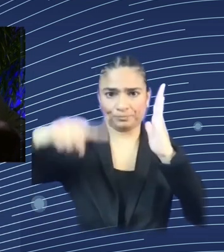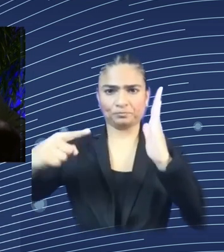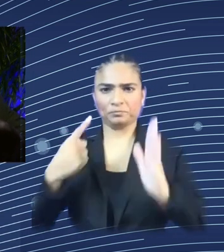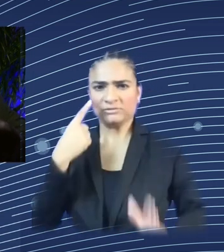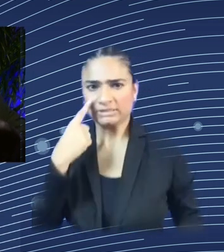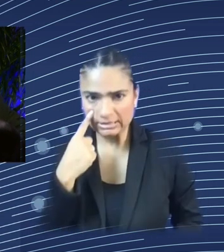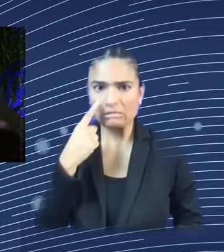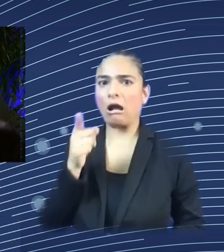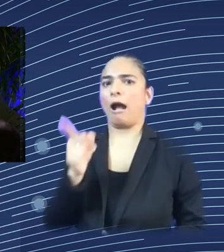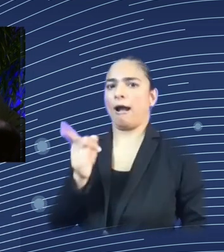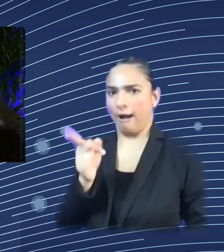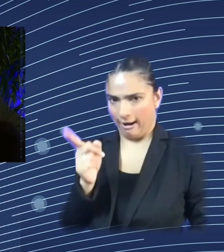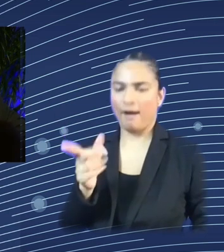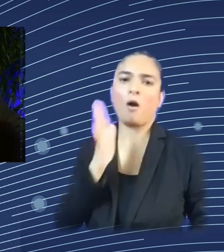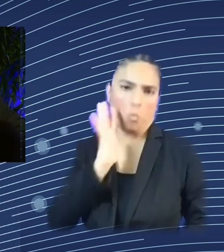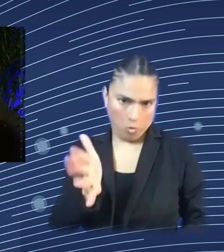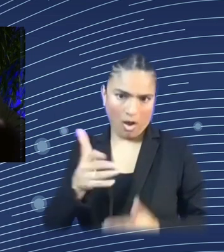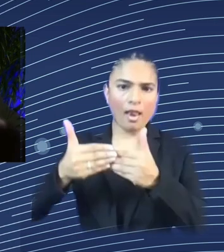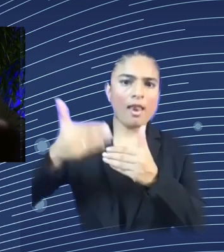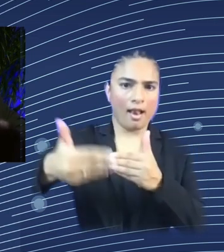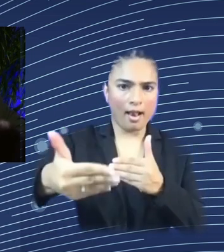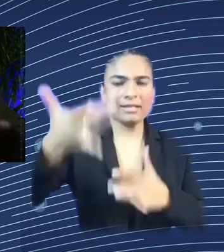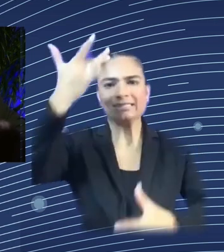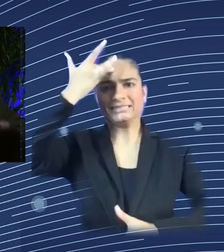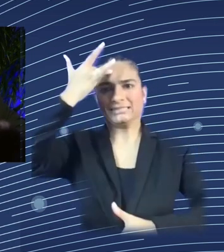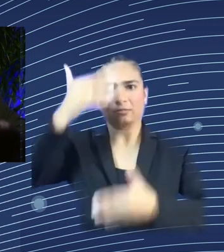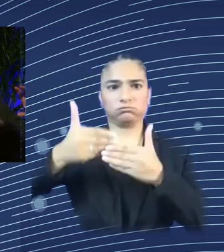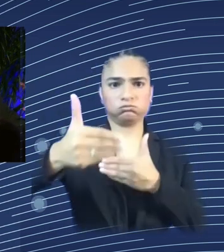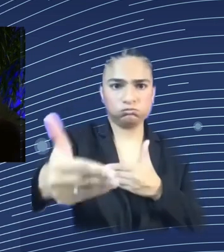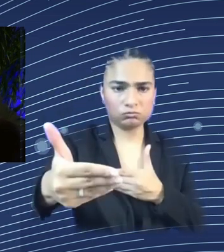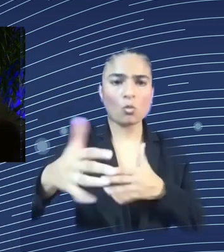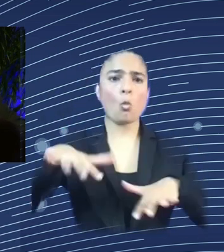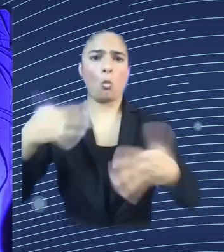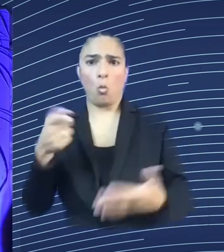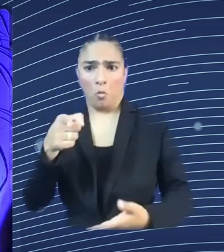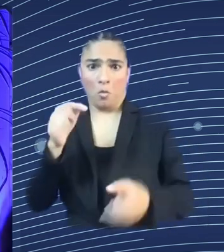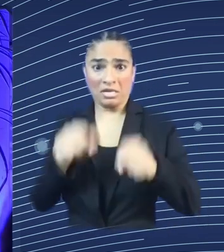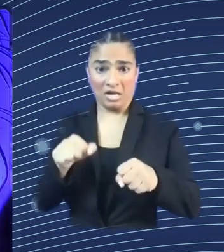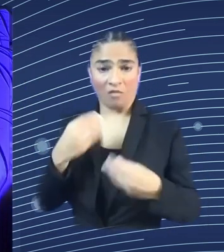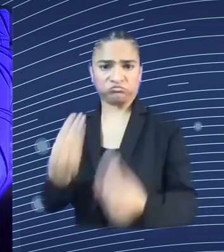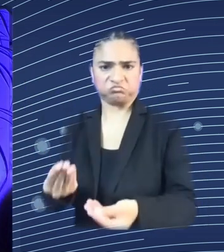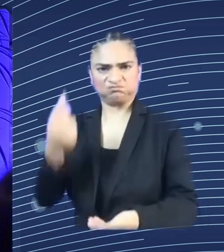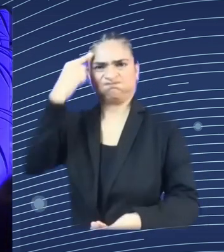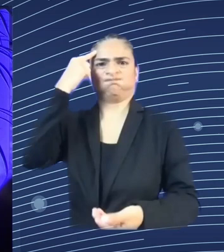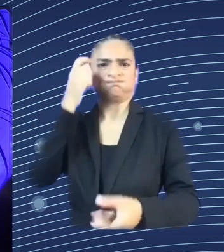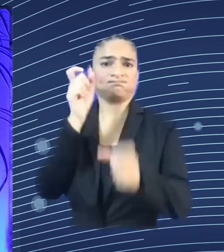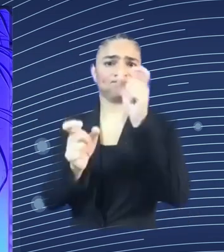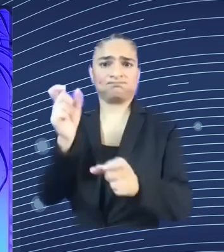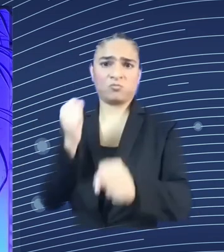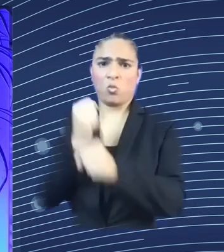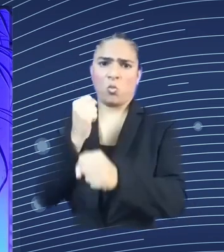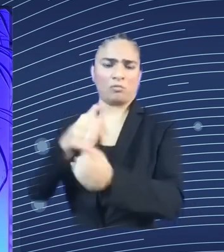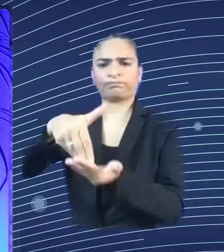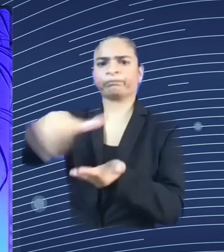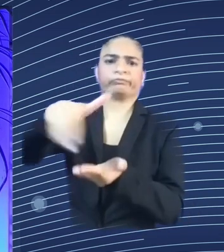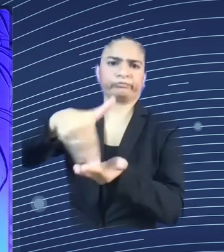know various researches have been done that women in a certain age category are sometimes not hired, or when there's an